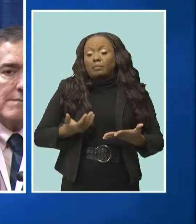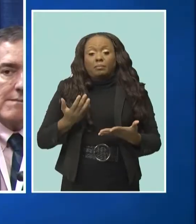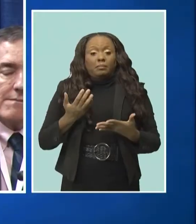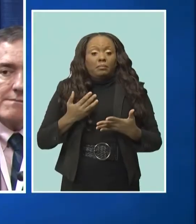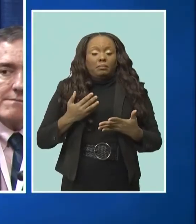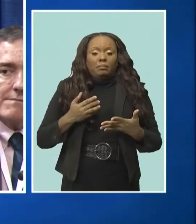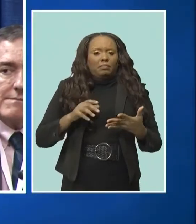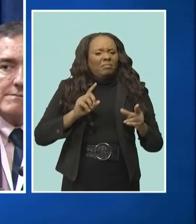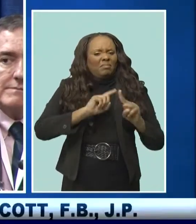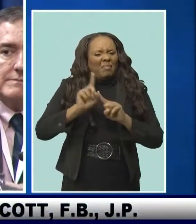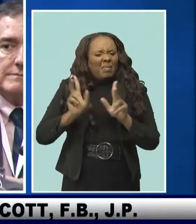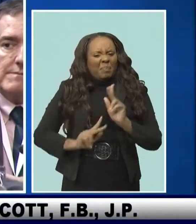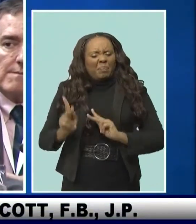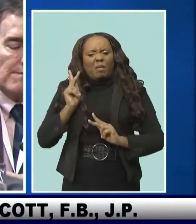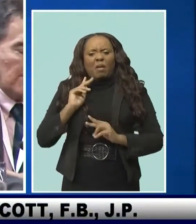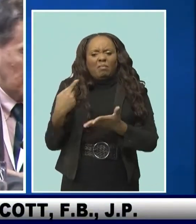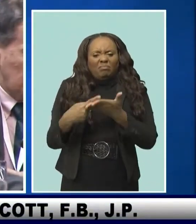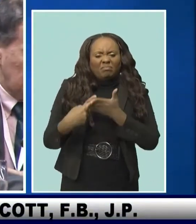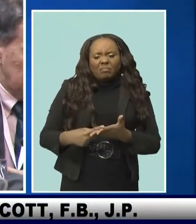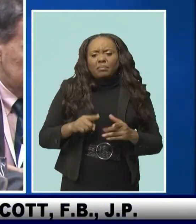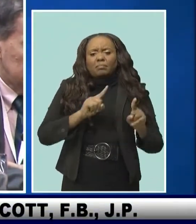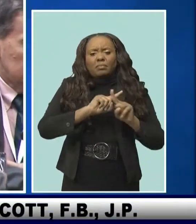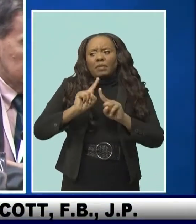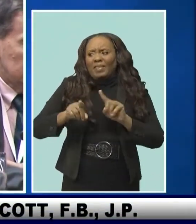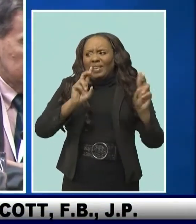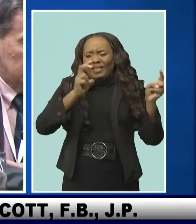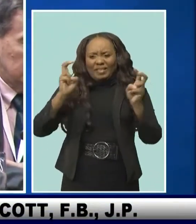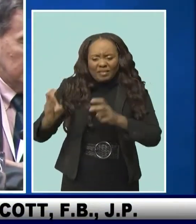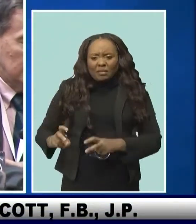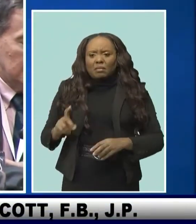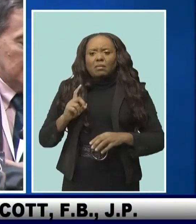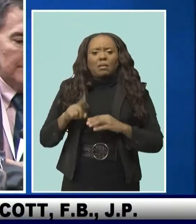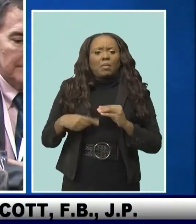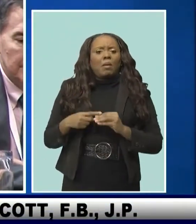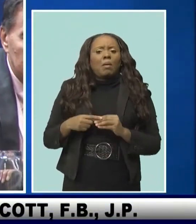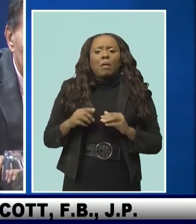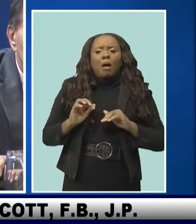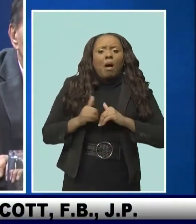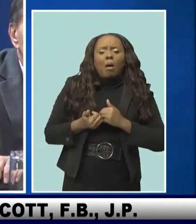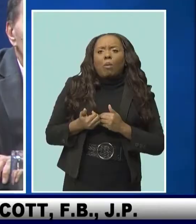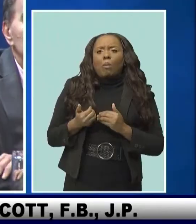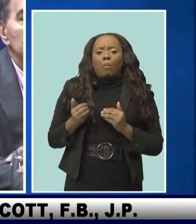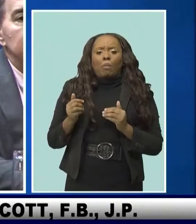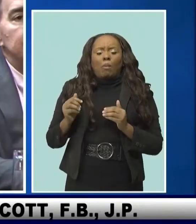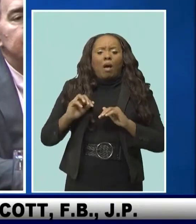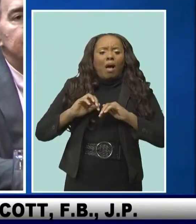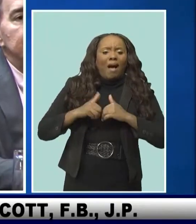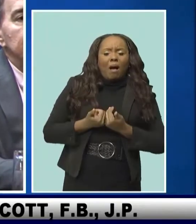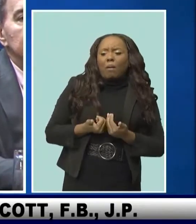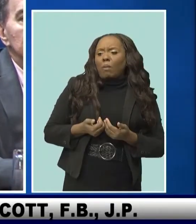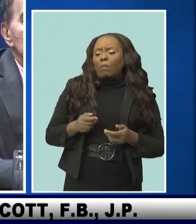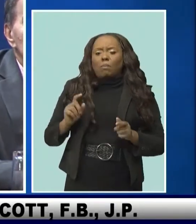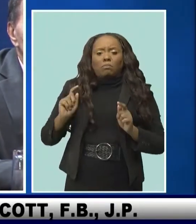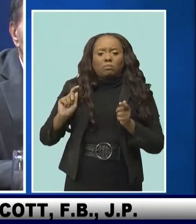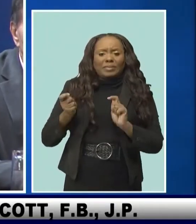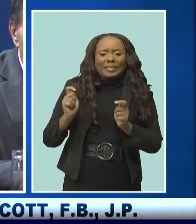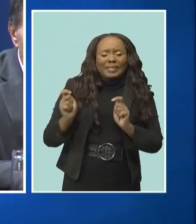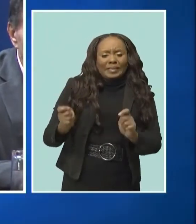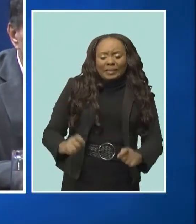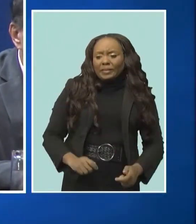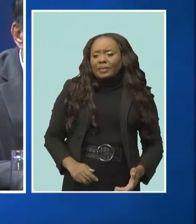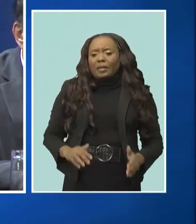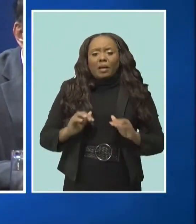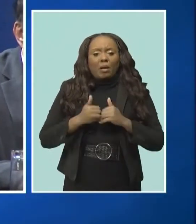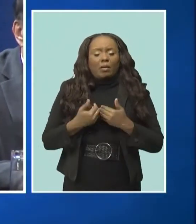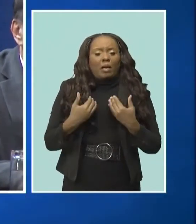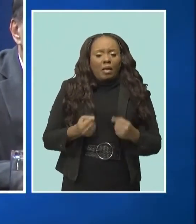actual issue of financing the changes that are necessary and how the health ministries and ministries of